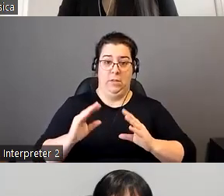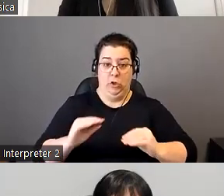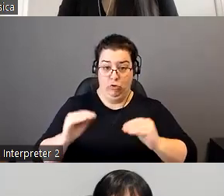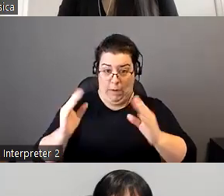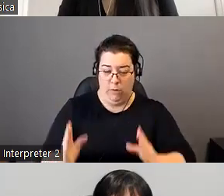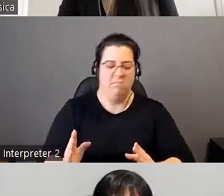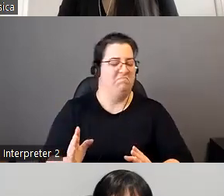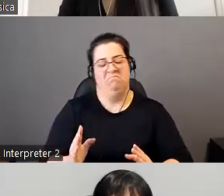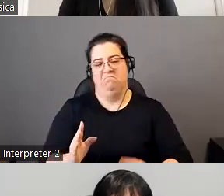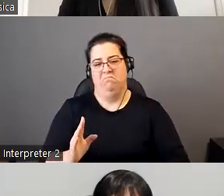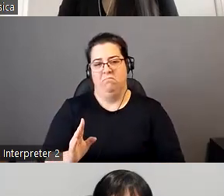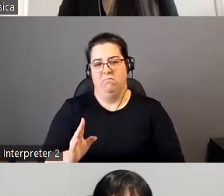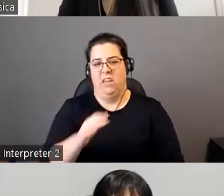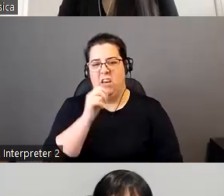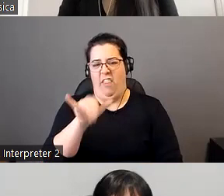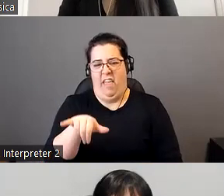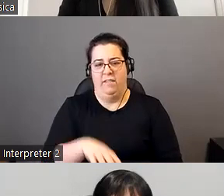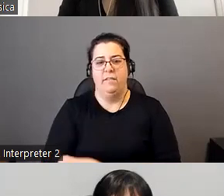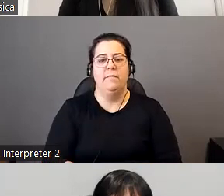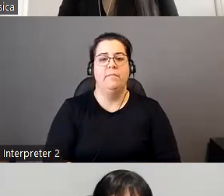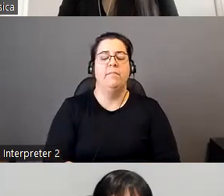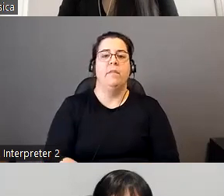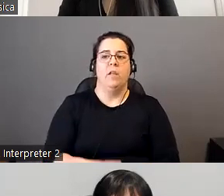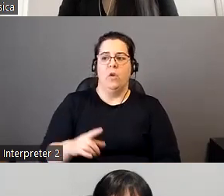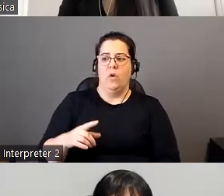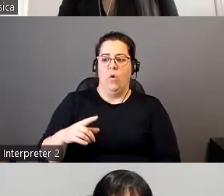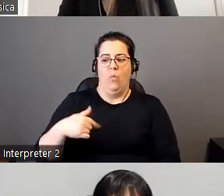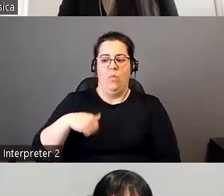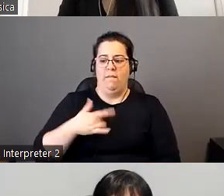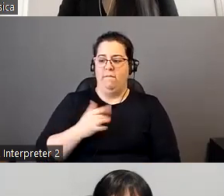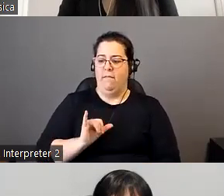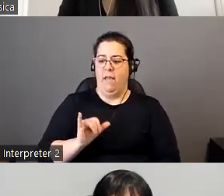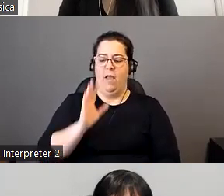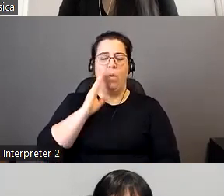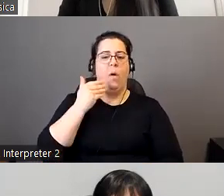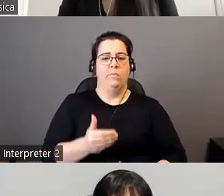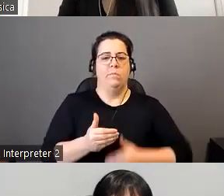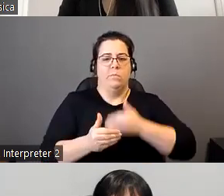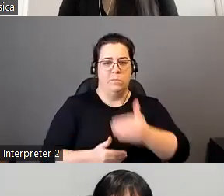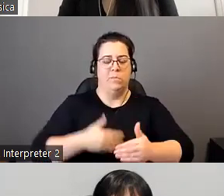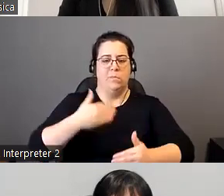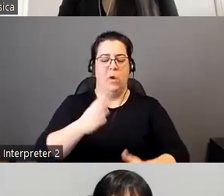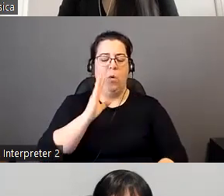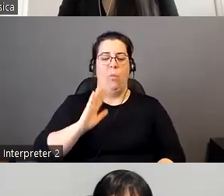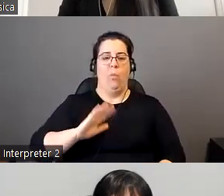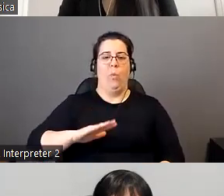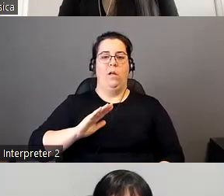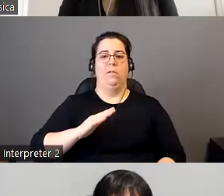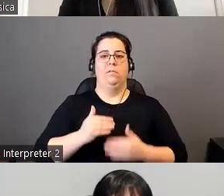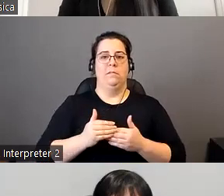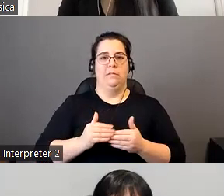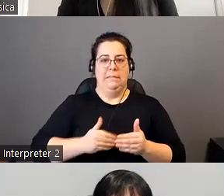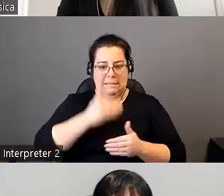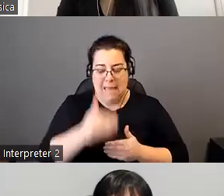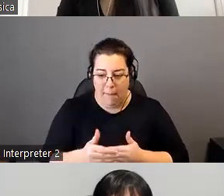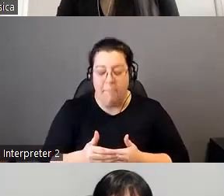everything we develop, we kind of want to run it past a pilot group to kind of test it out, poke holes, give us some harsh